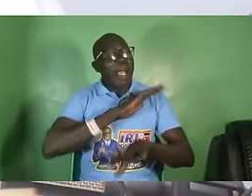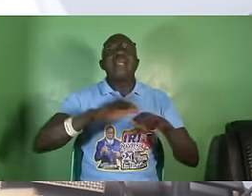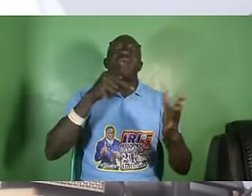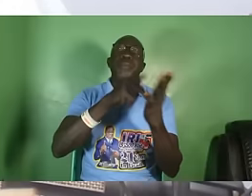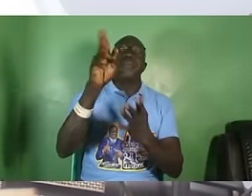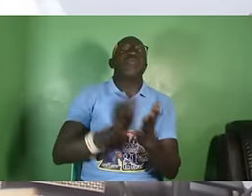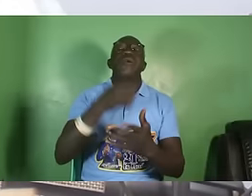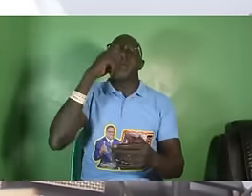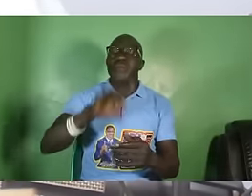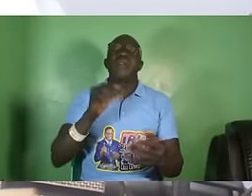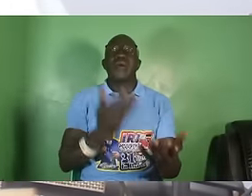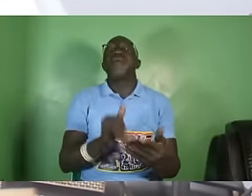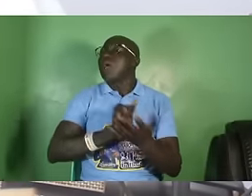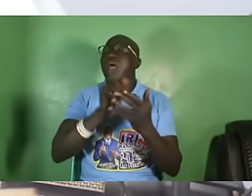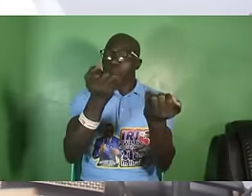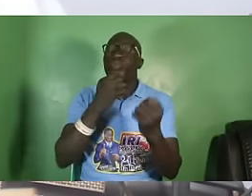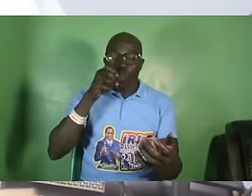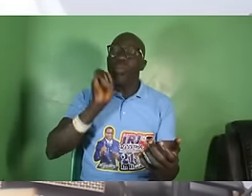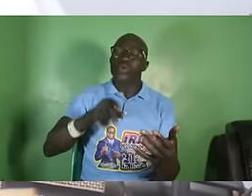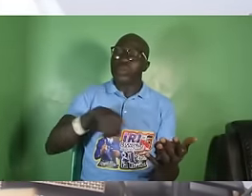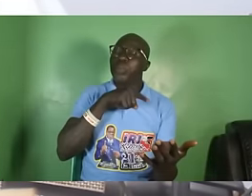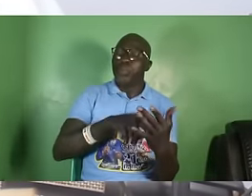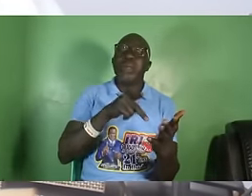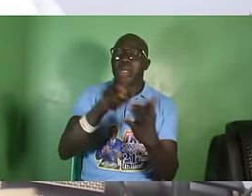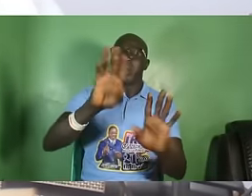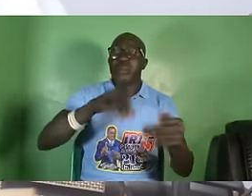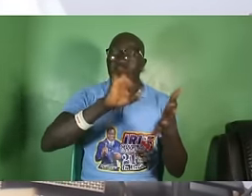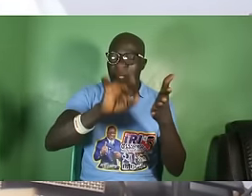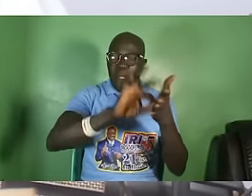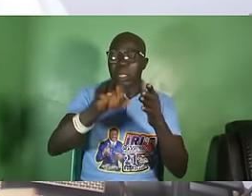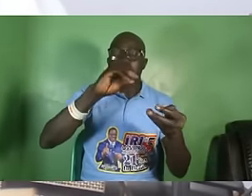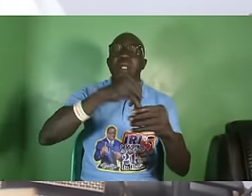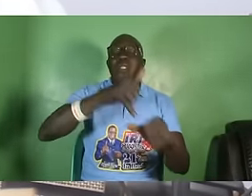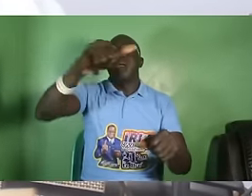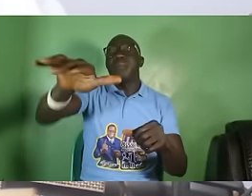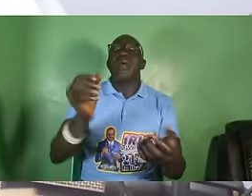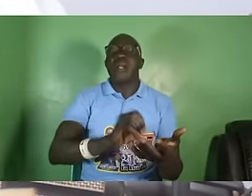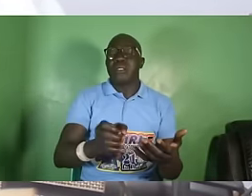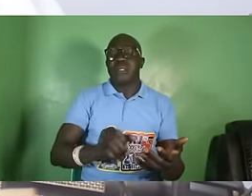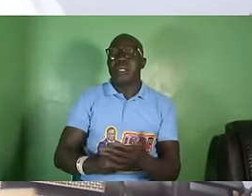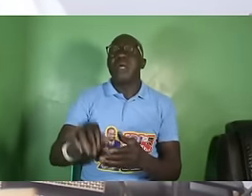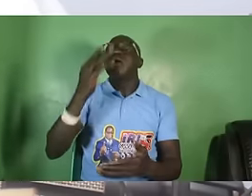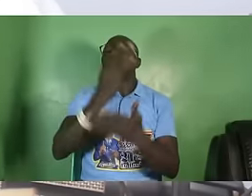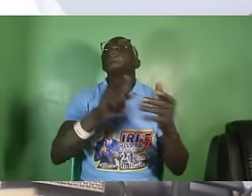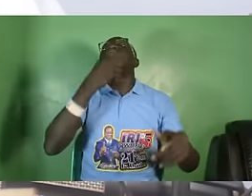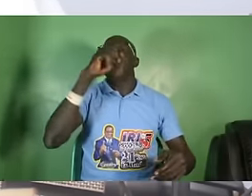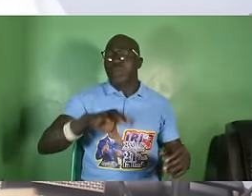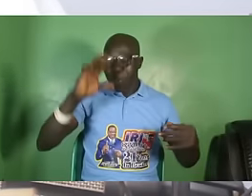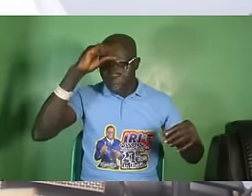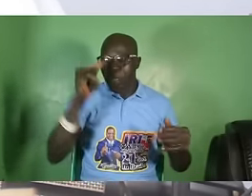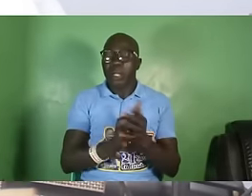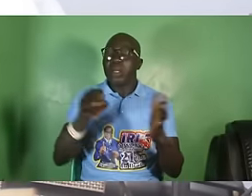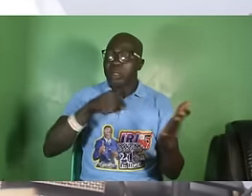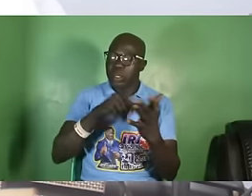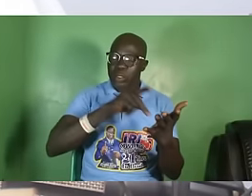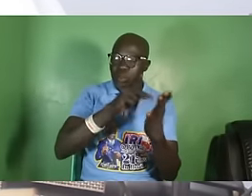Someone said, Daddy, I must pay them. Give me that number. Take a pen and write it. One must not see